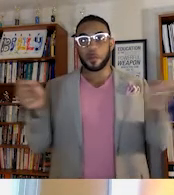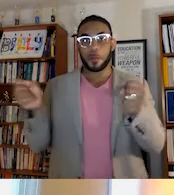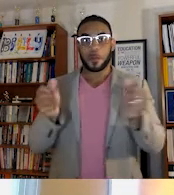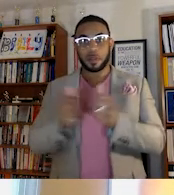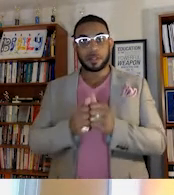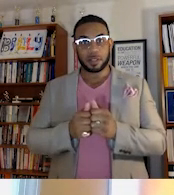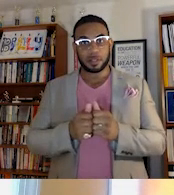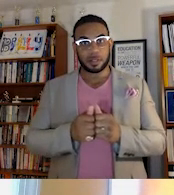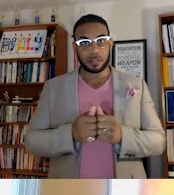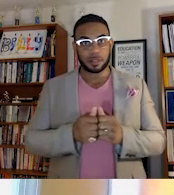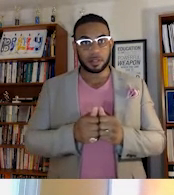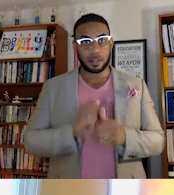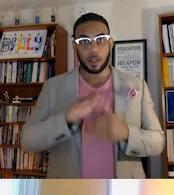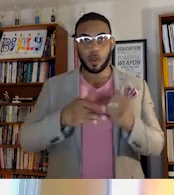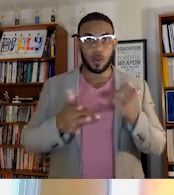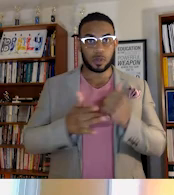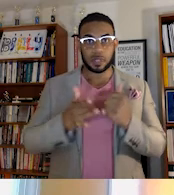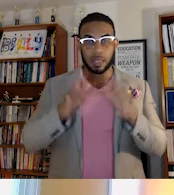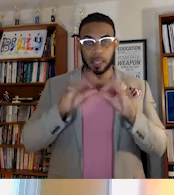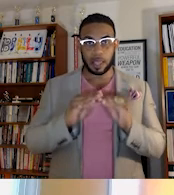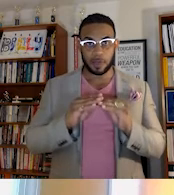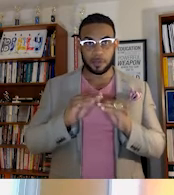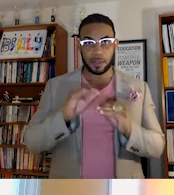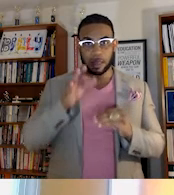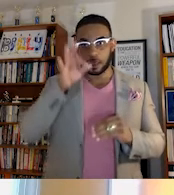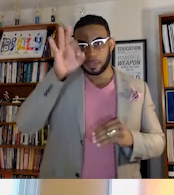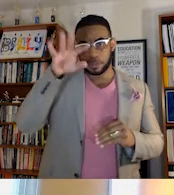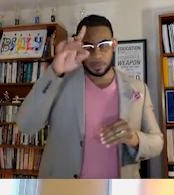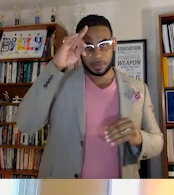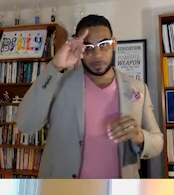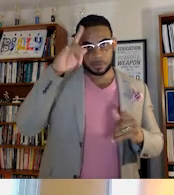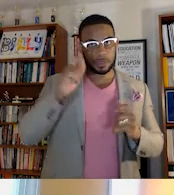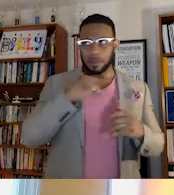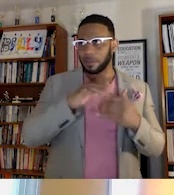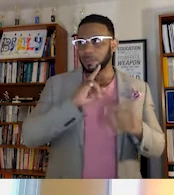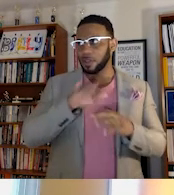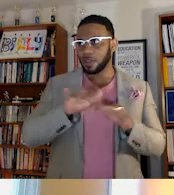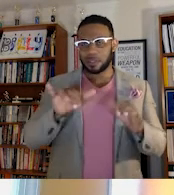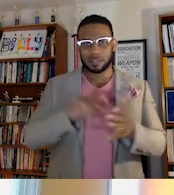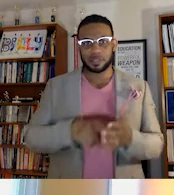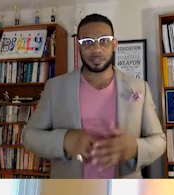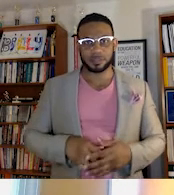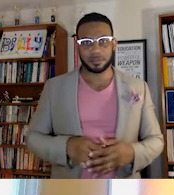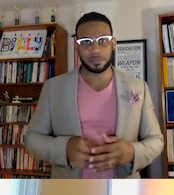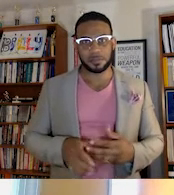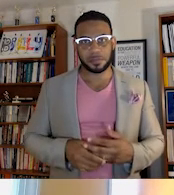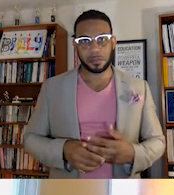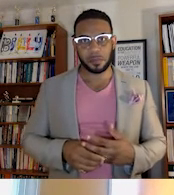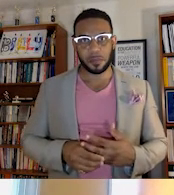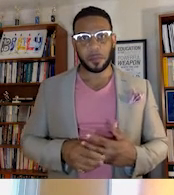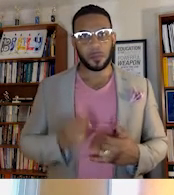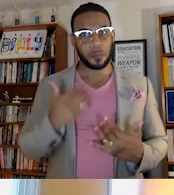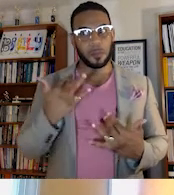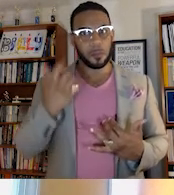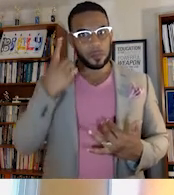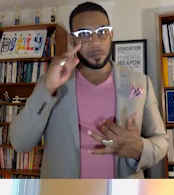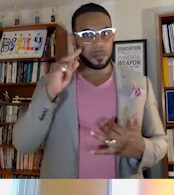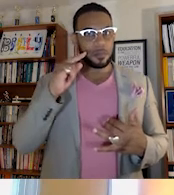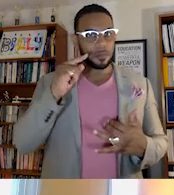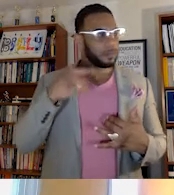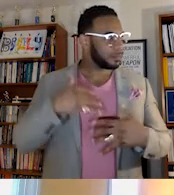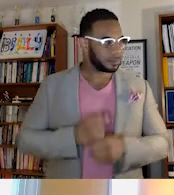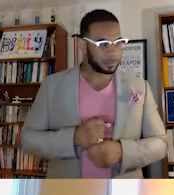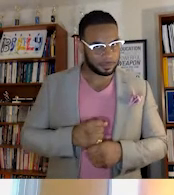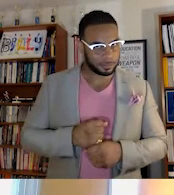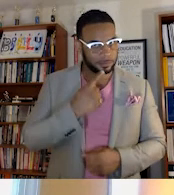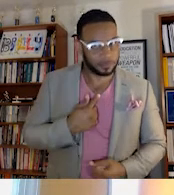together whole tech conferences at the drop of a hat. I'm not even sure how he did this. I'm waiting for the debrief for